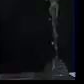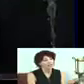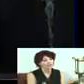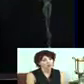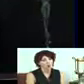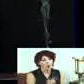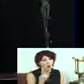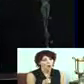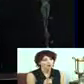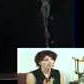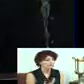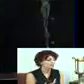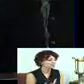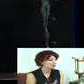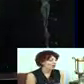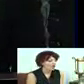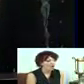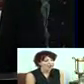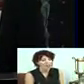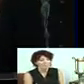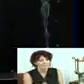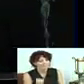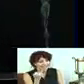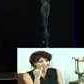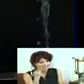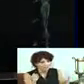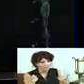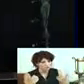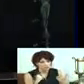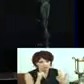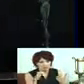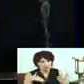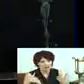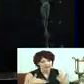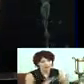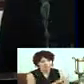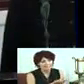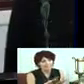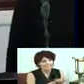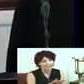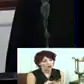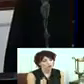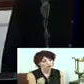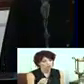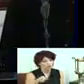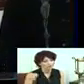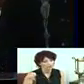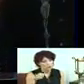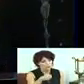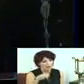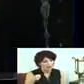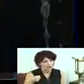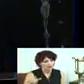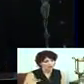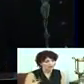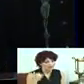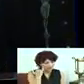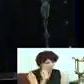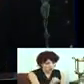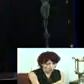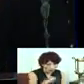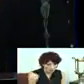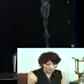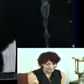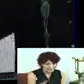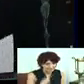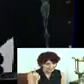I have to the online viewers is, if you haven't cleaned out your refrigerator like I have in a while, if you open your refrigerator and